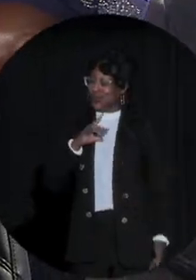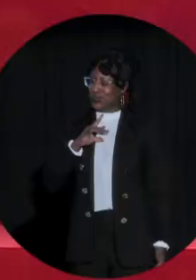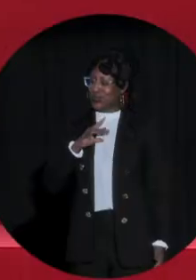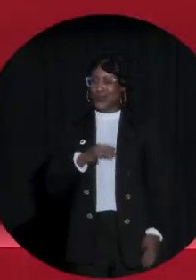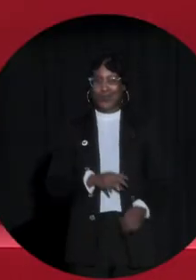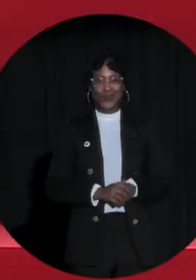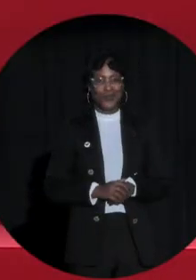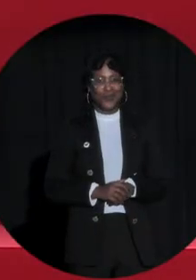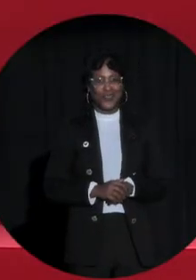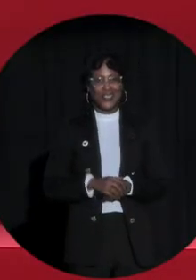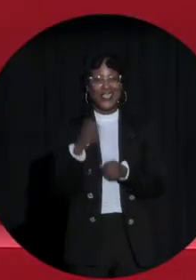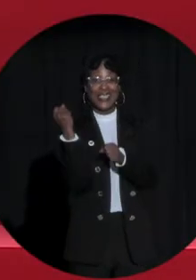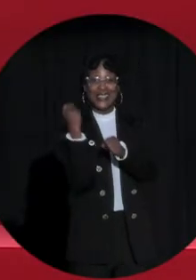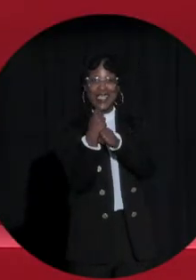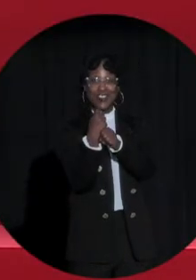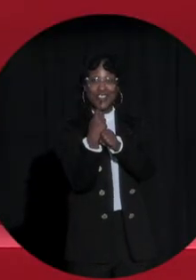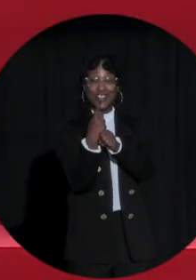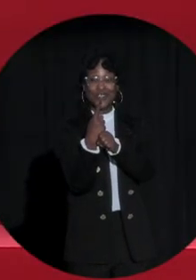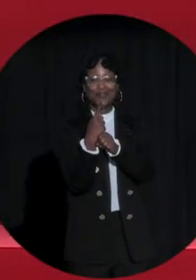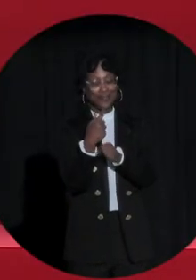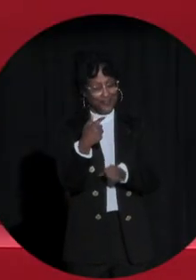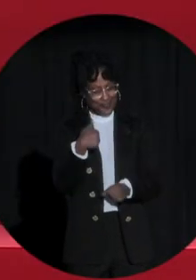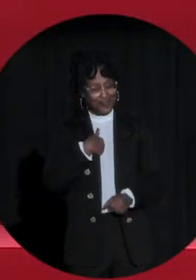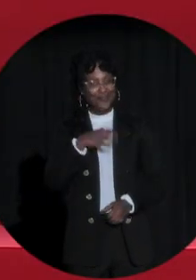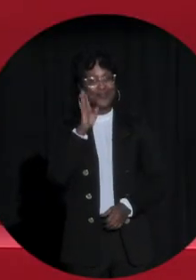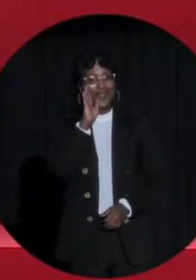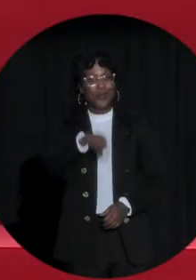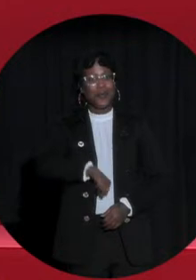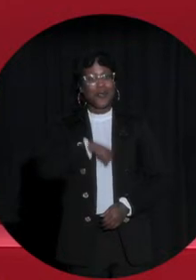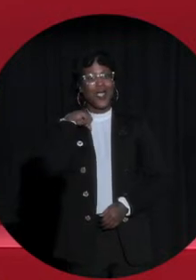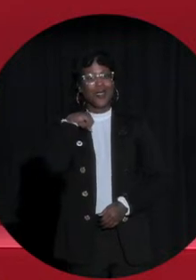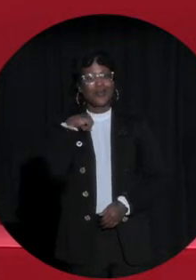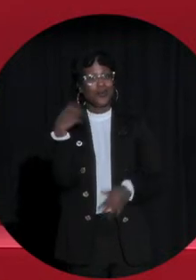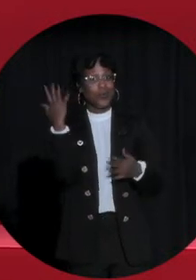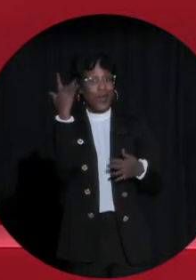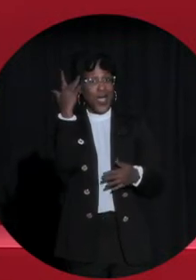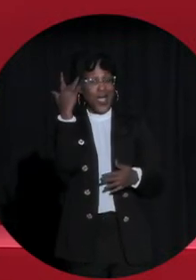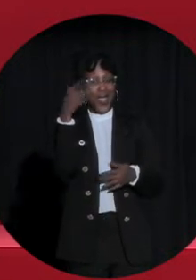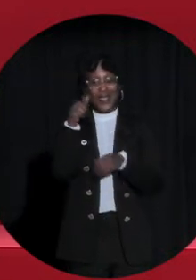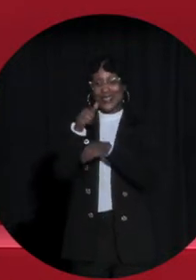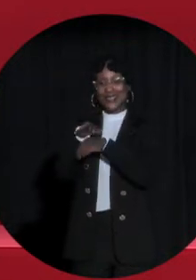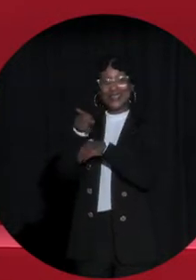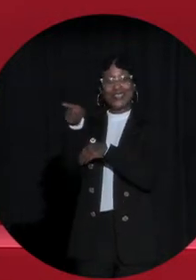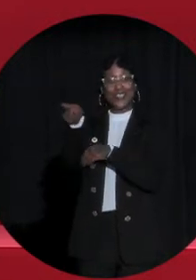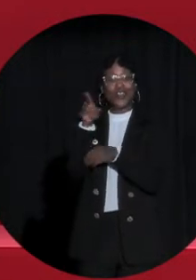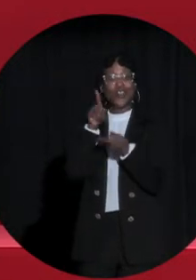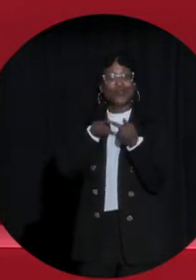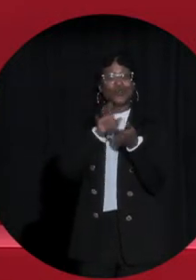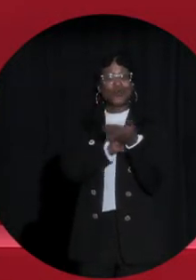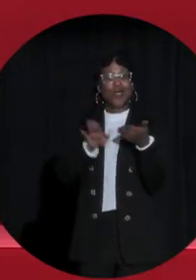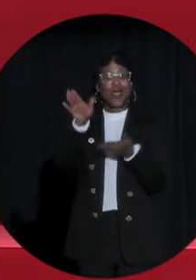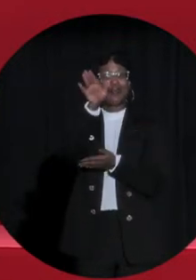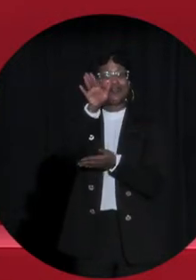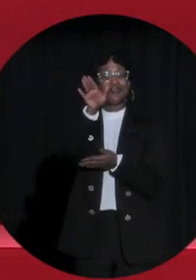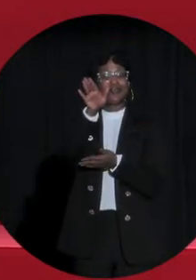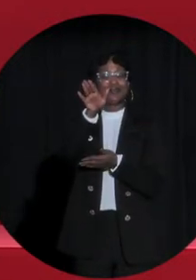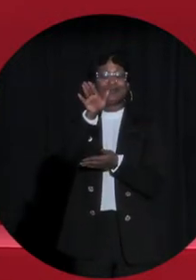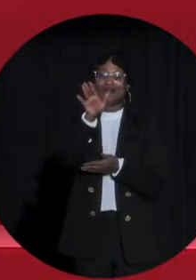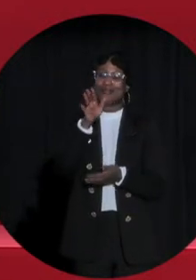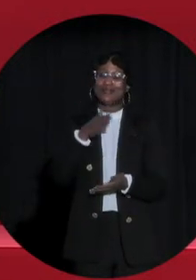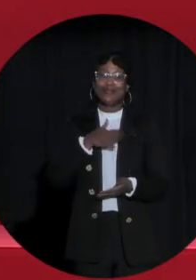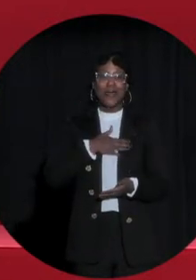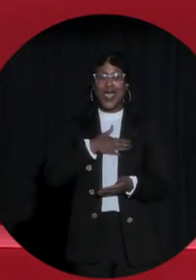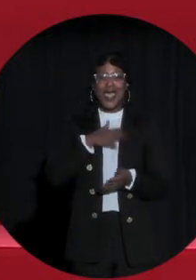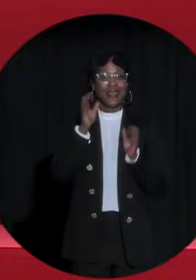Next year, I'll be so proud to send off to college an absolutely brilliant young woman who is my